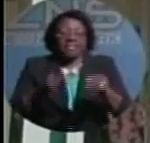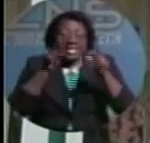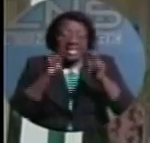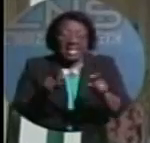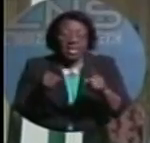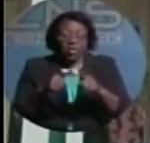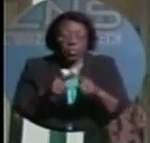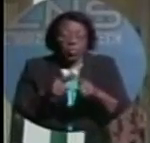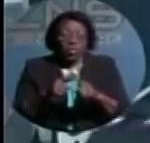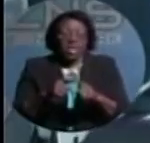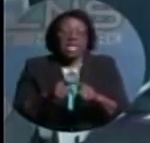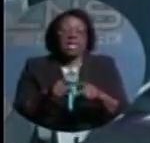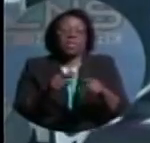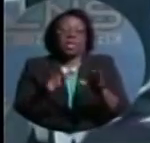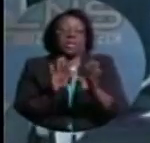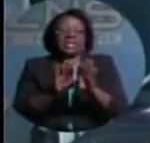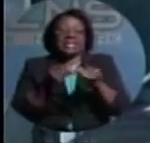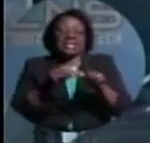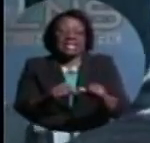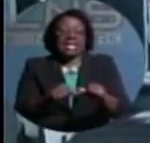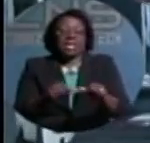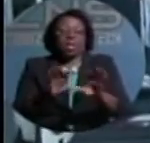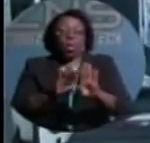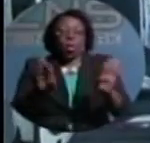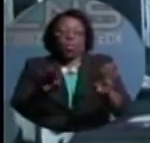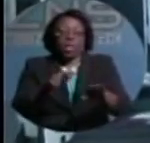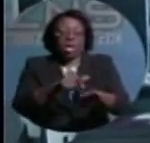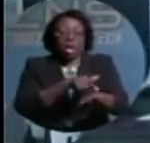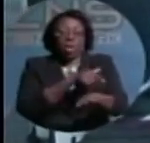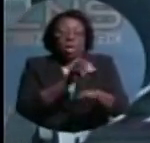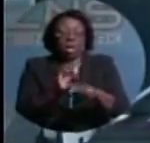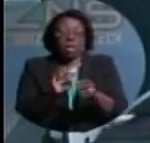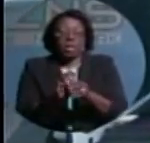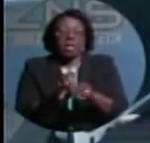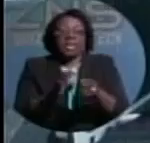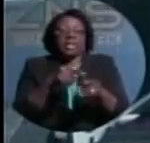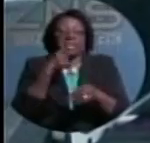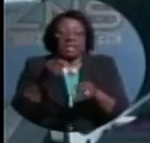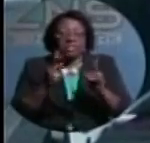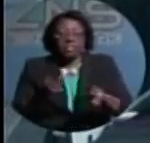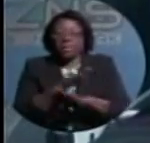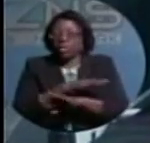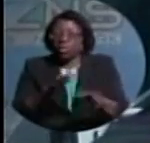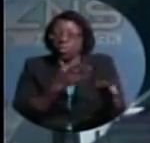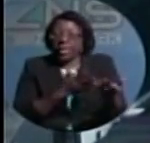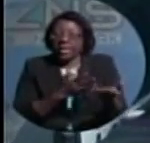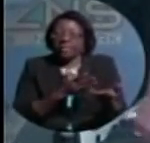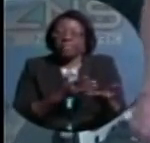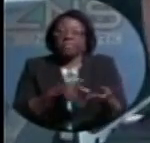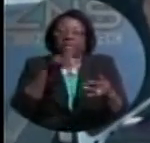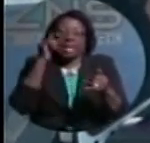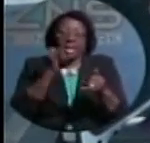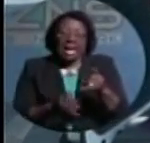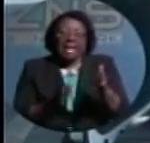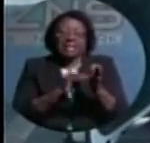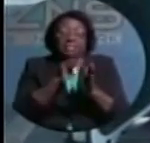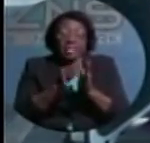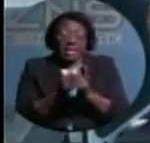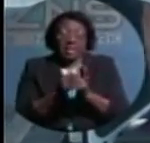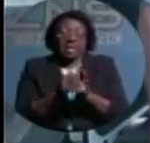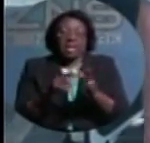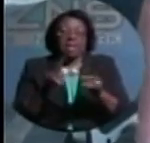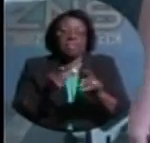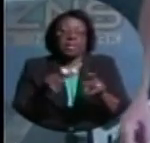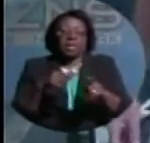those hours will be extended. He's urging residents, though, not to wait until the last minute. But resident Rosa Sherman